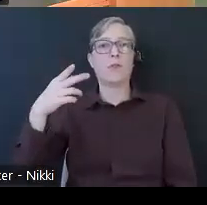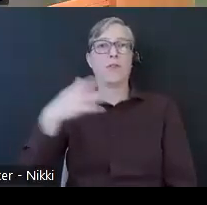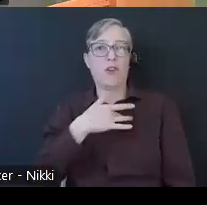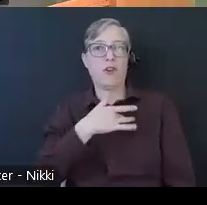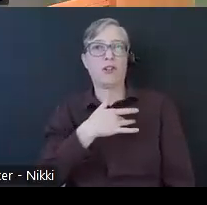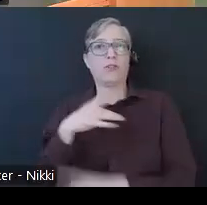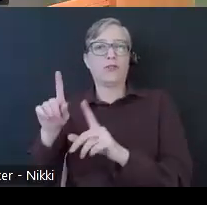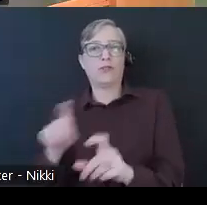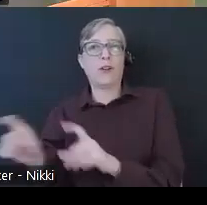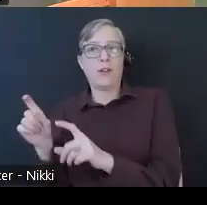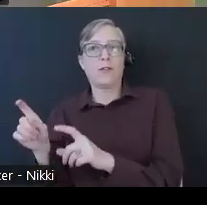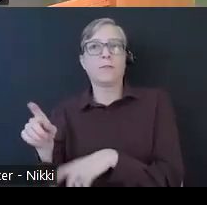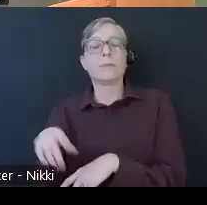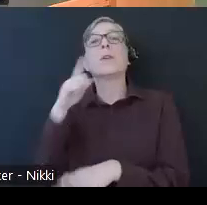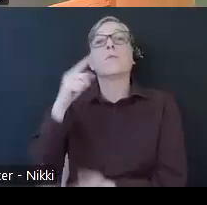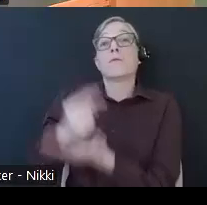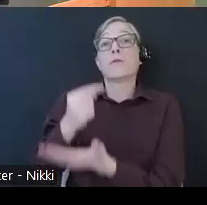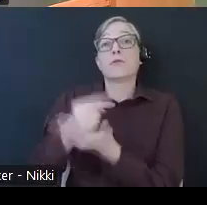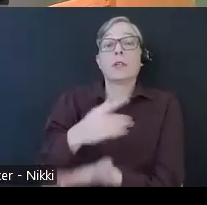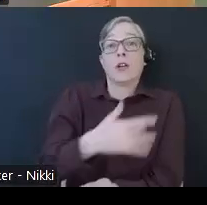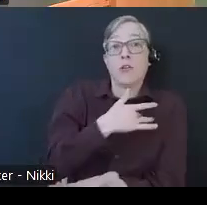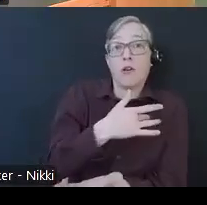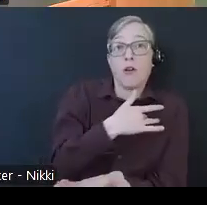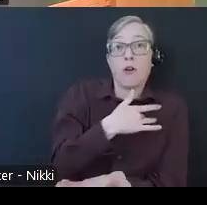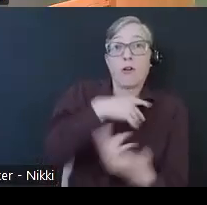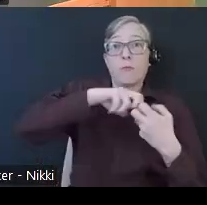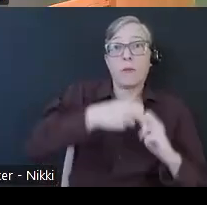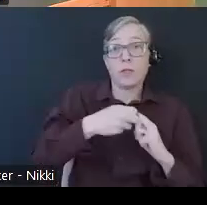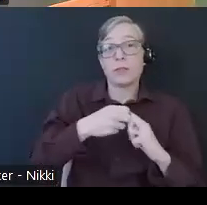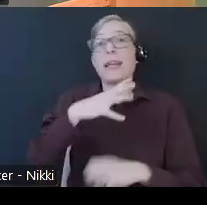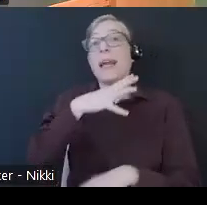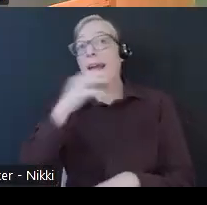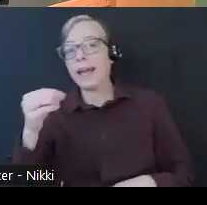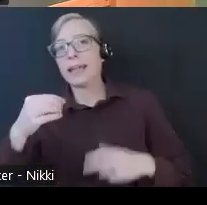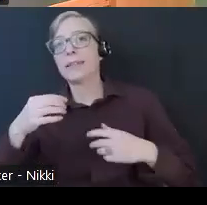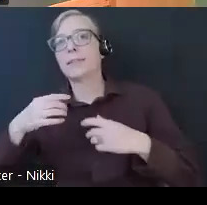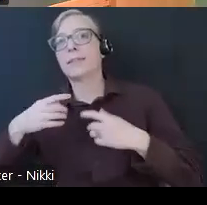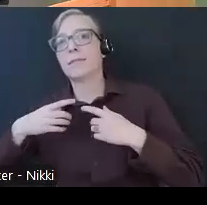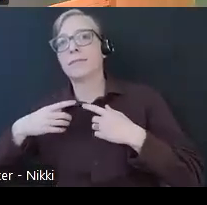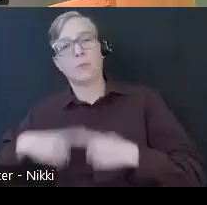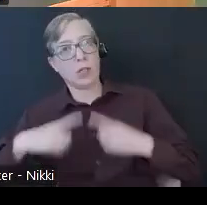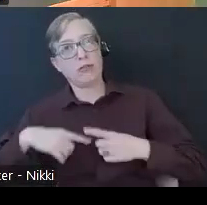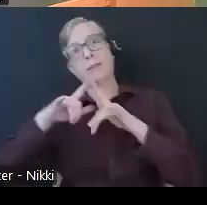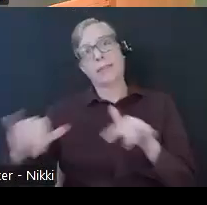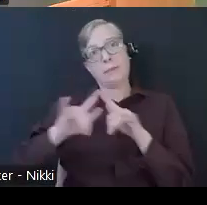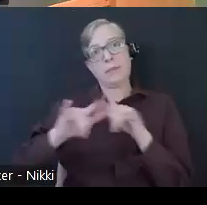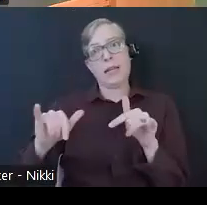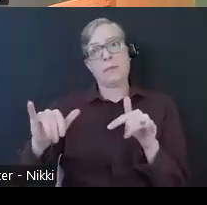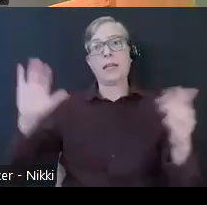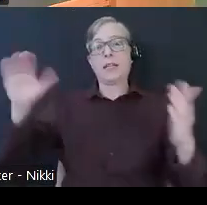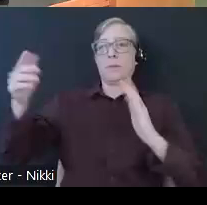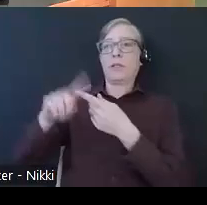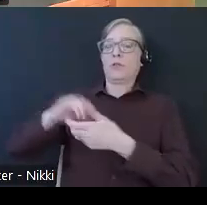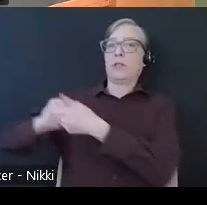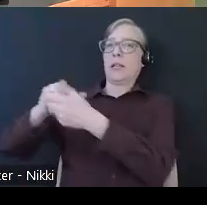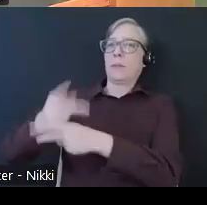failure together in a single care by a single nurse care manager, and comparing that to collaborative care for heart failure alone